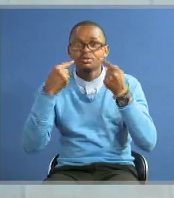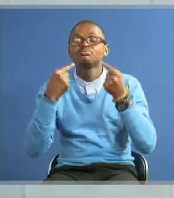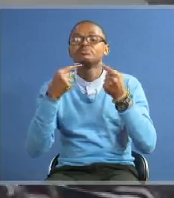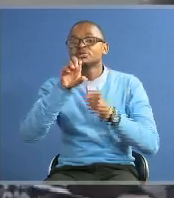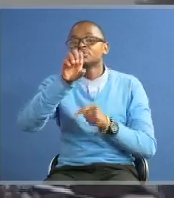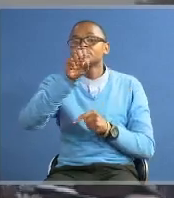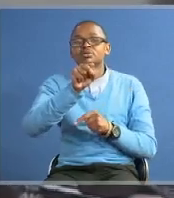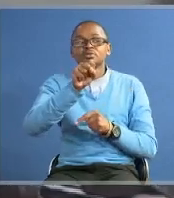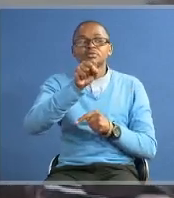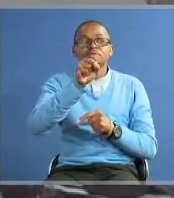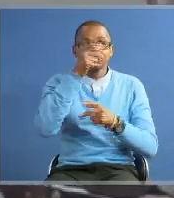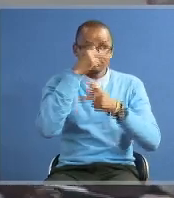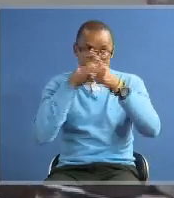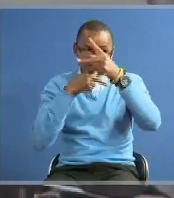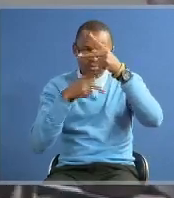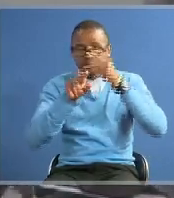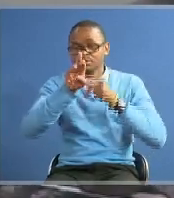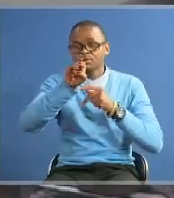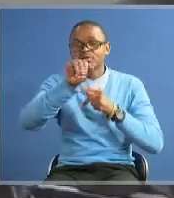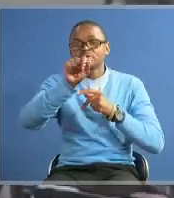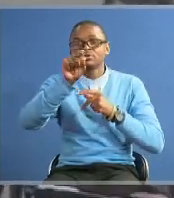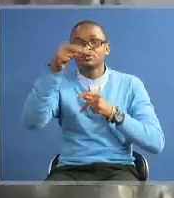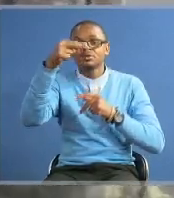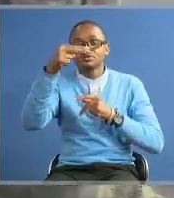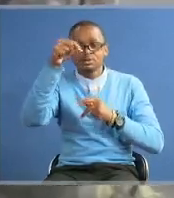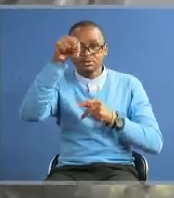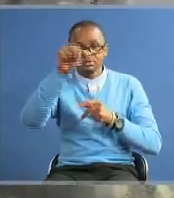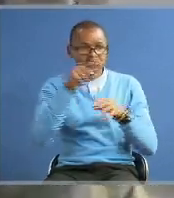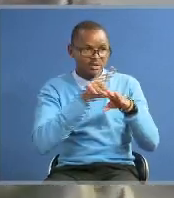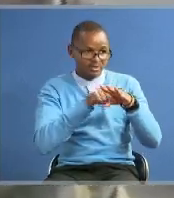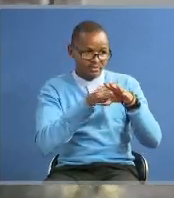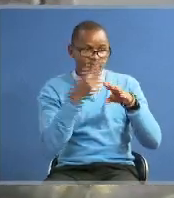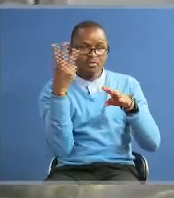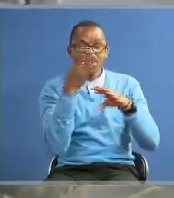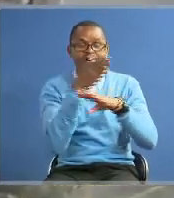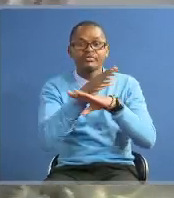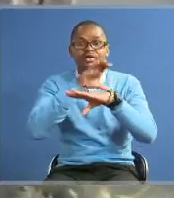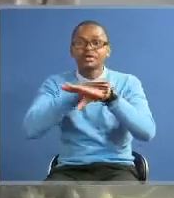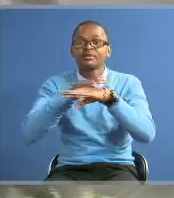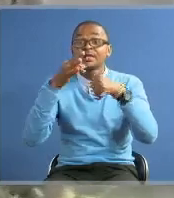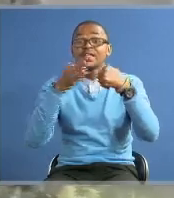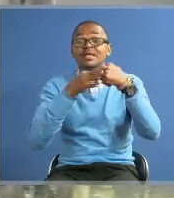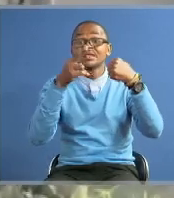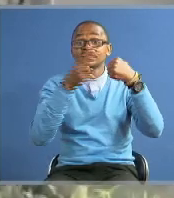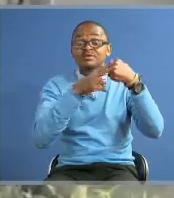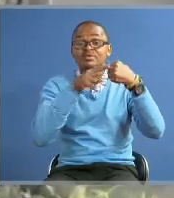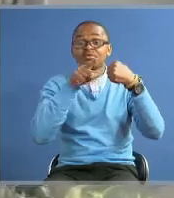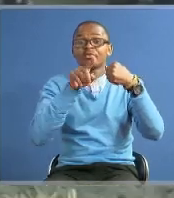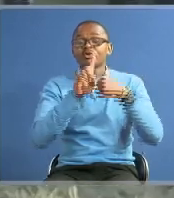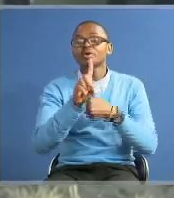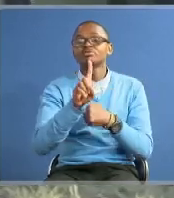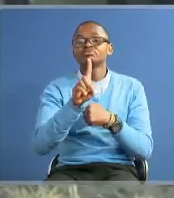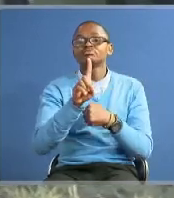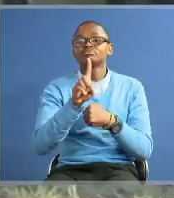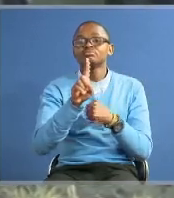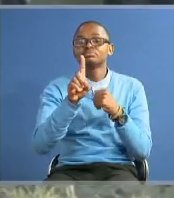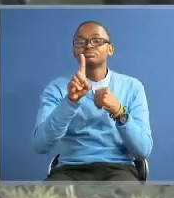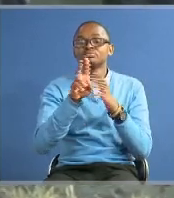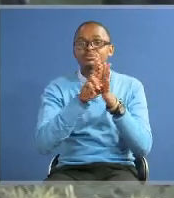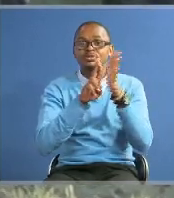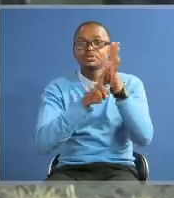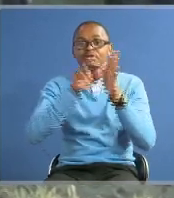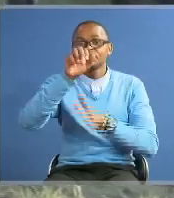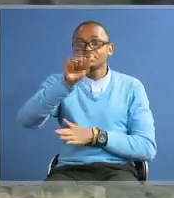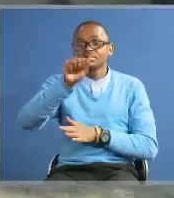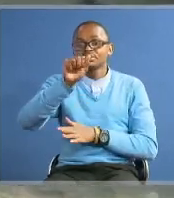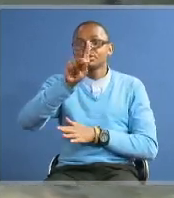Education Cabinet Secretary Professor George Magoha today, Wednesday, after he scored 87.1 points, registering grade